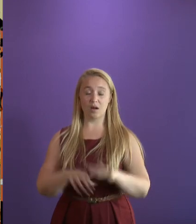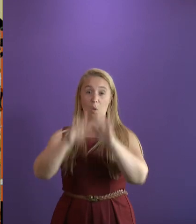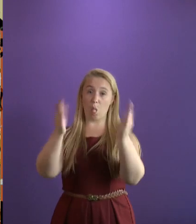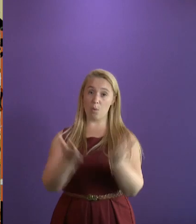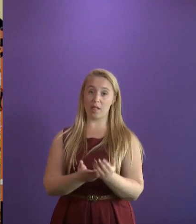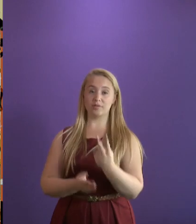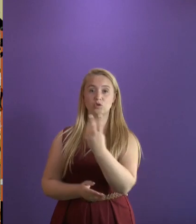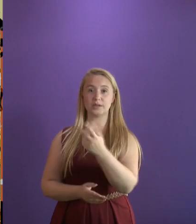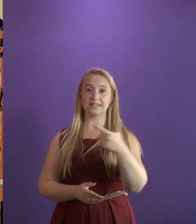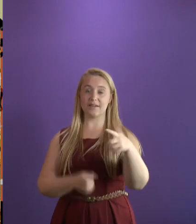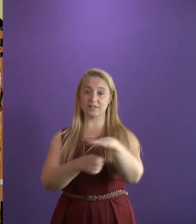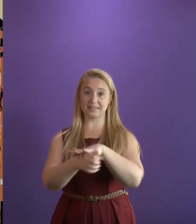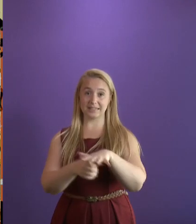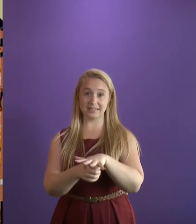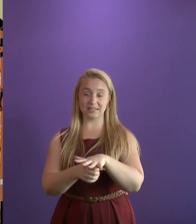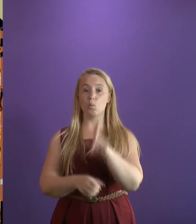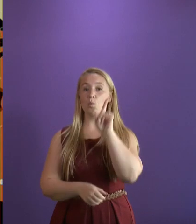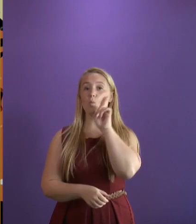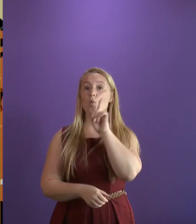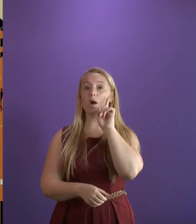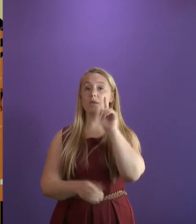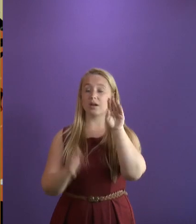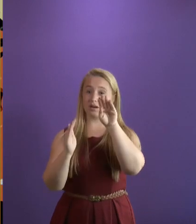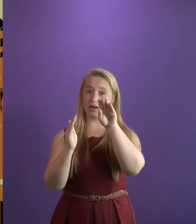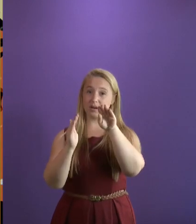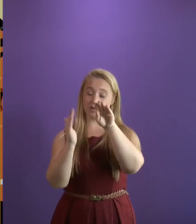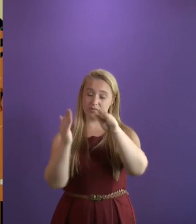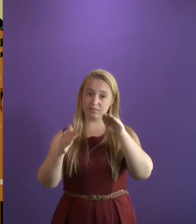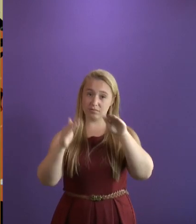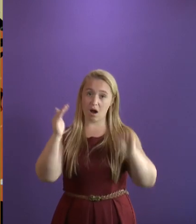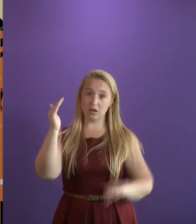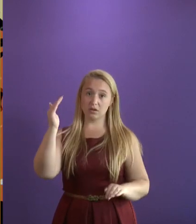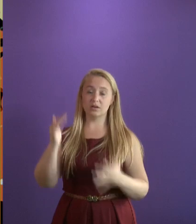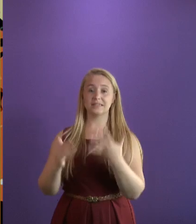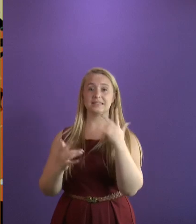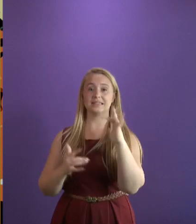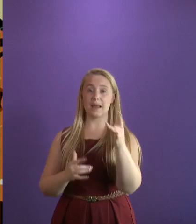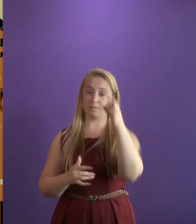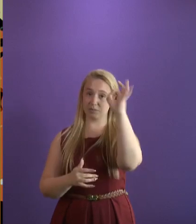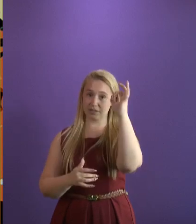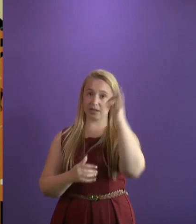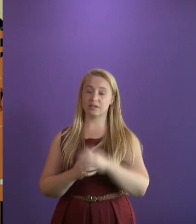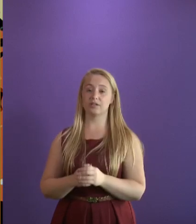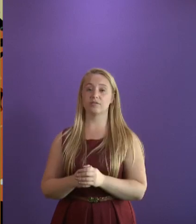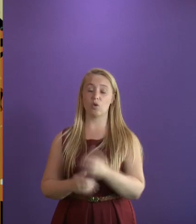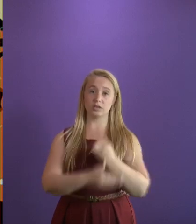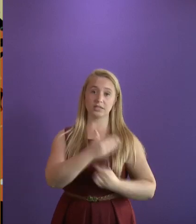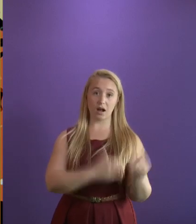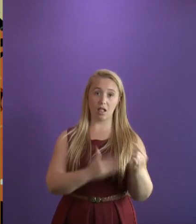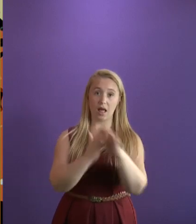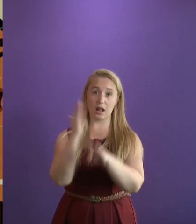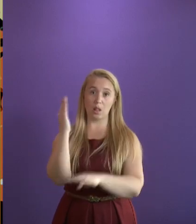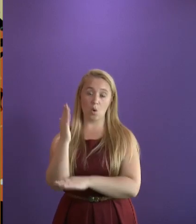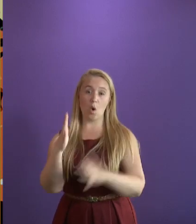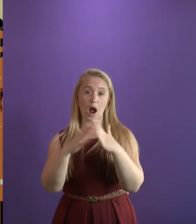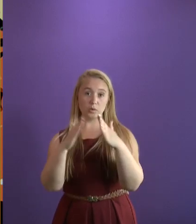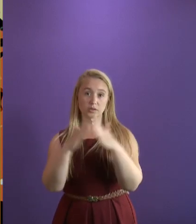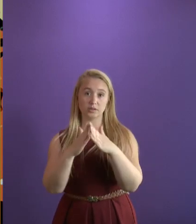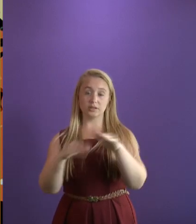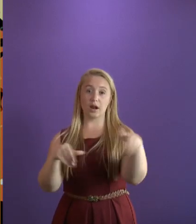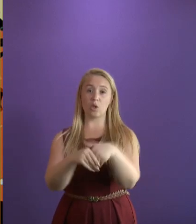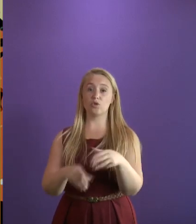Globally, there are 27 states in which women account for less than 10% of their parliamentarians in single and lower houses as of February 2019, including